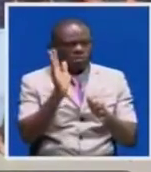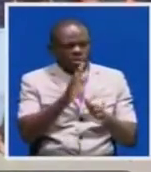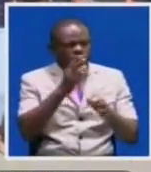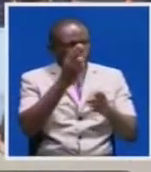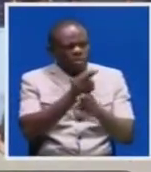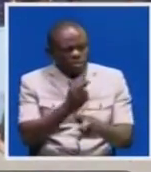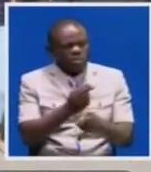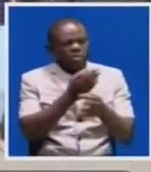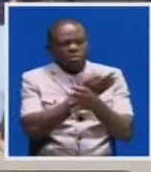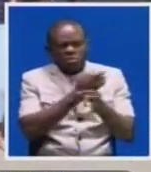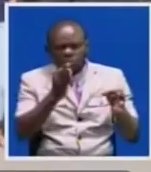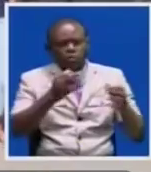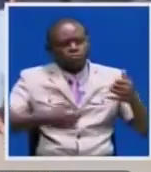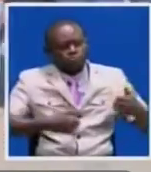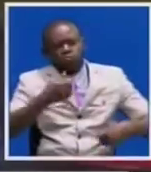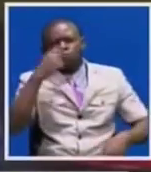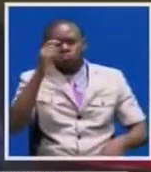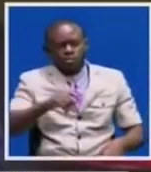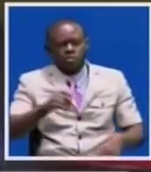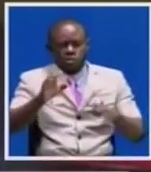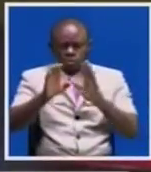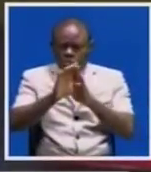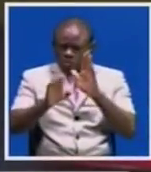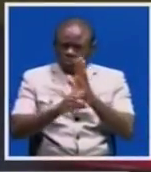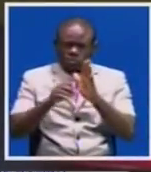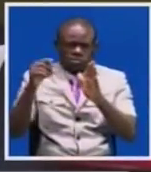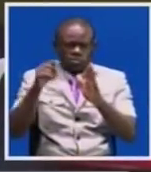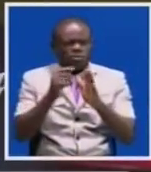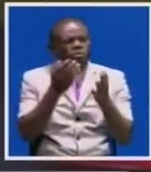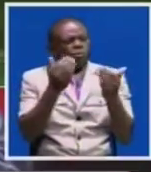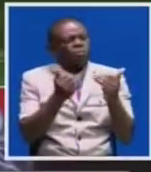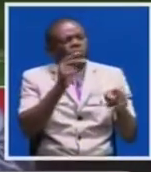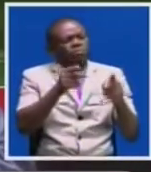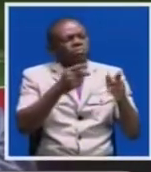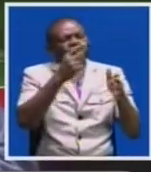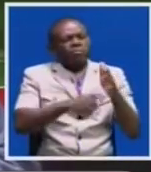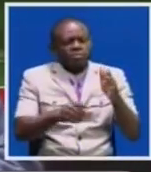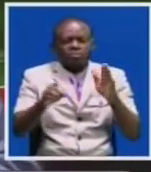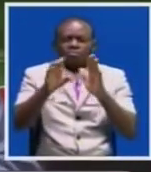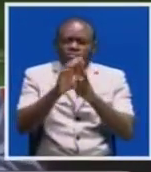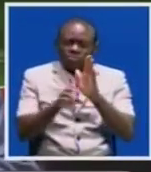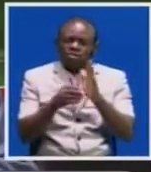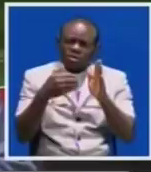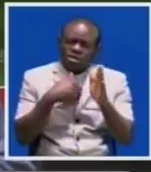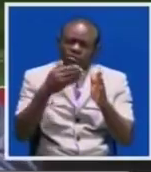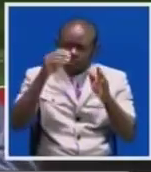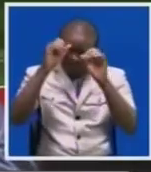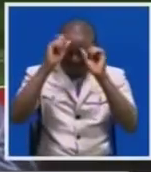are given a constitution that speaks to their desires and aspirations. We are all seated